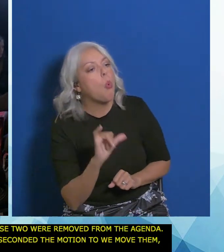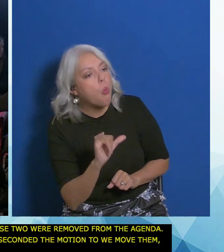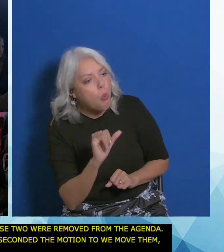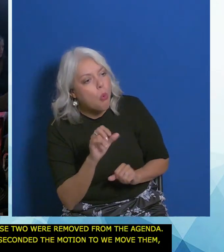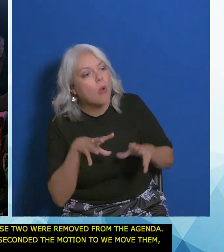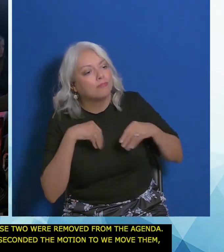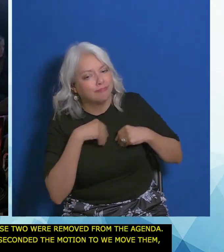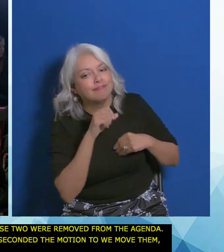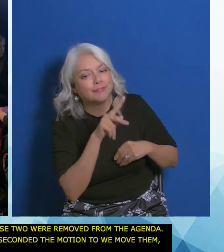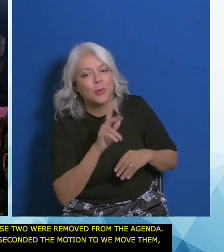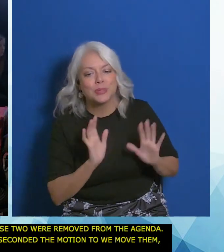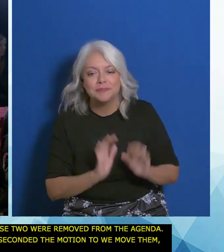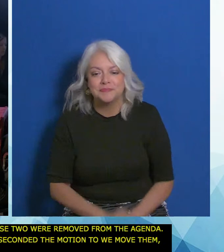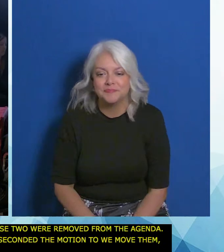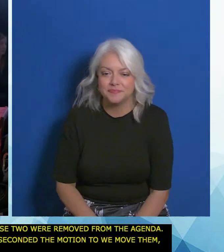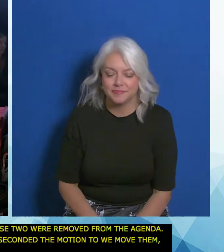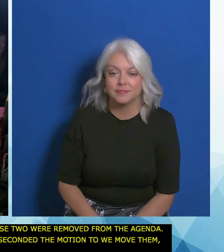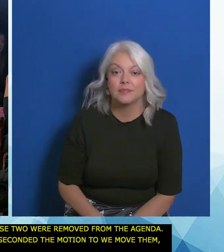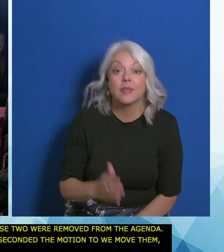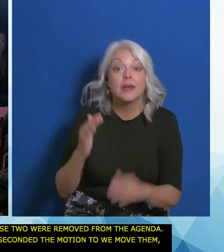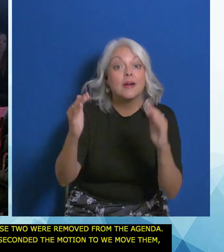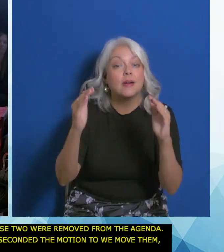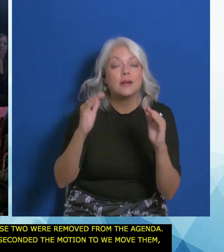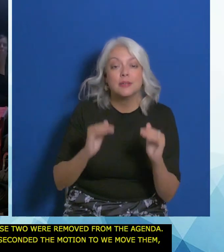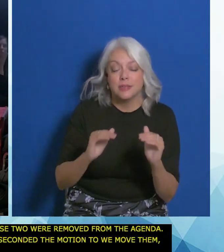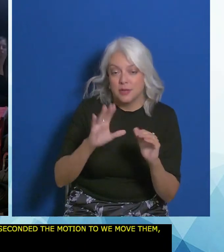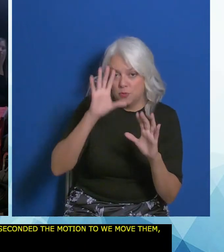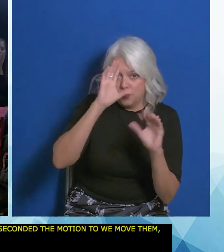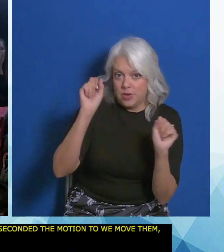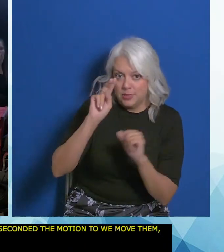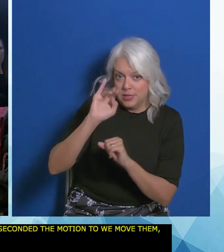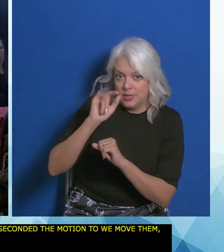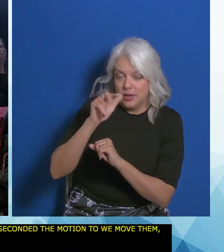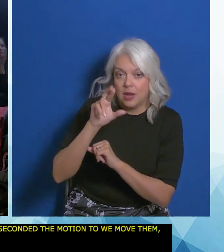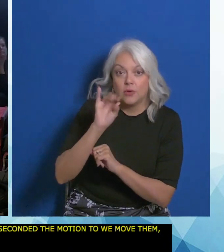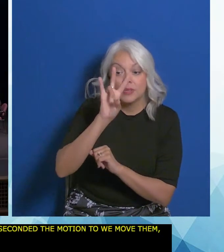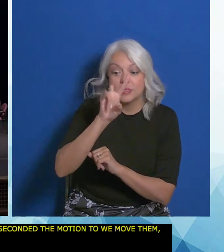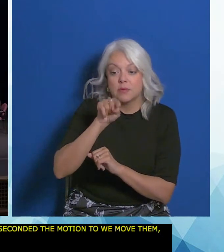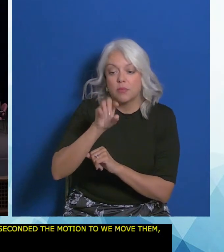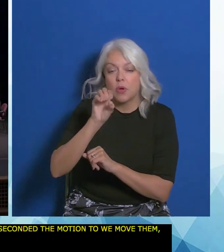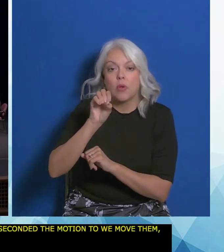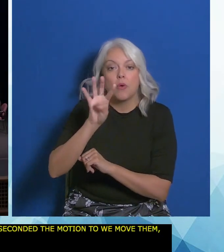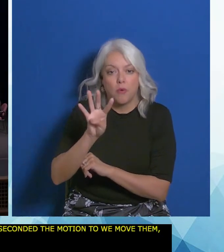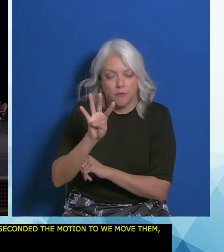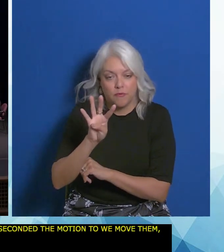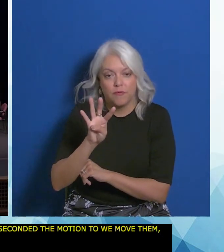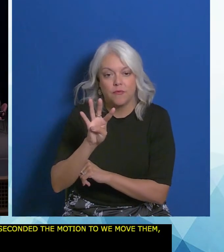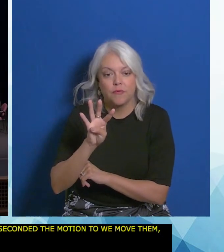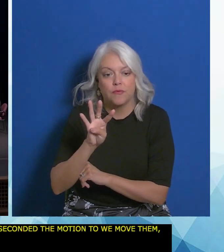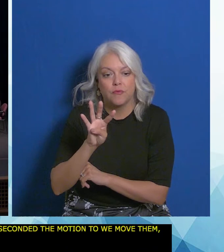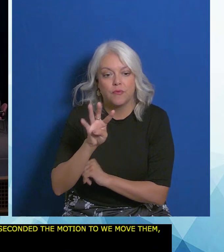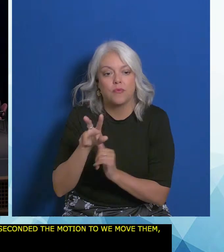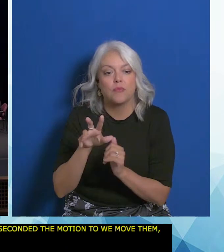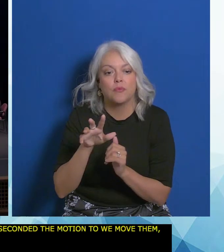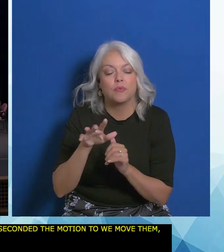So now we can go to 7.04, a review of open meeting law on recording minutes pursuant to ARS